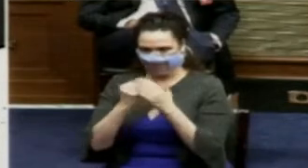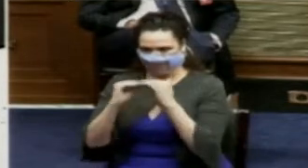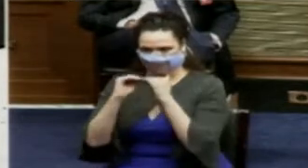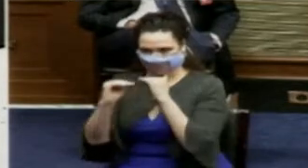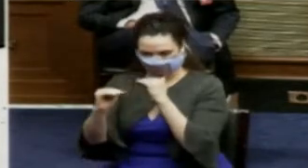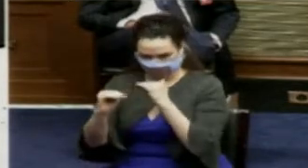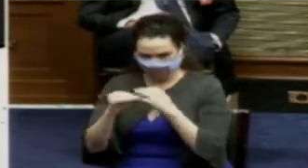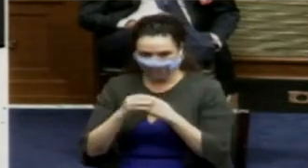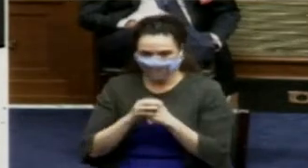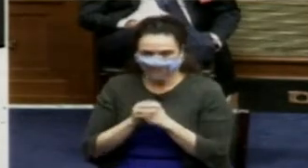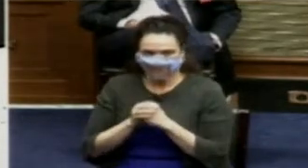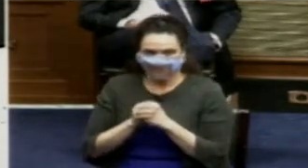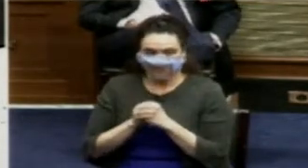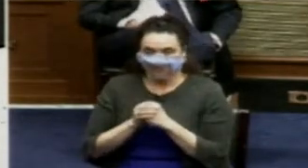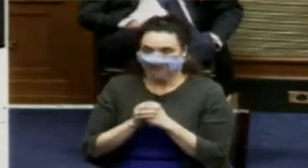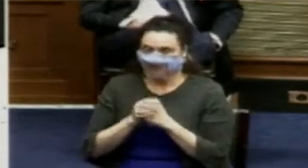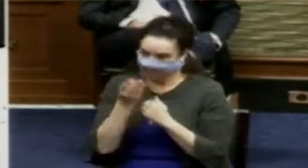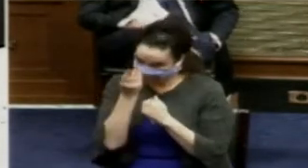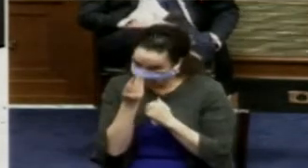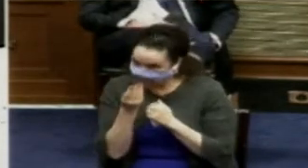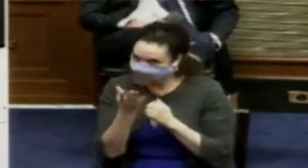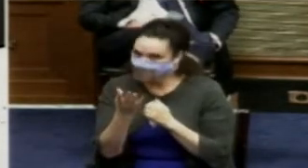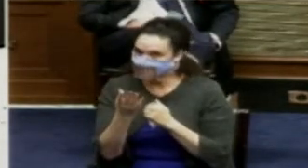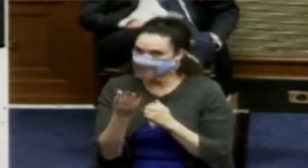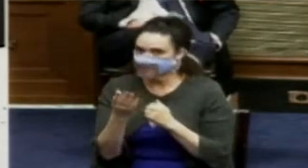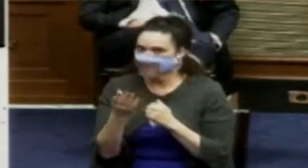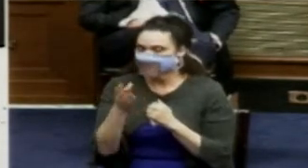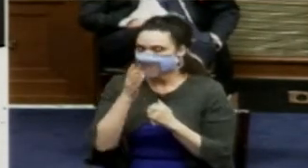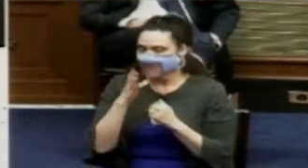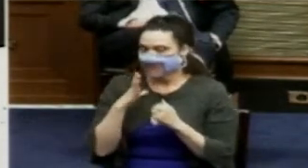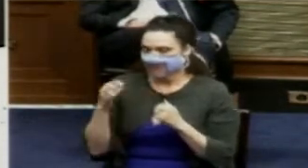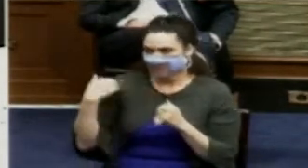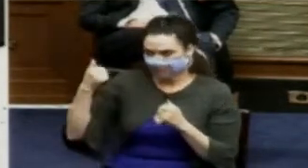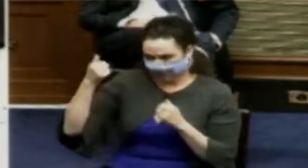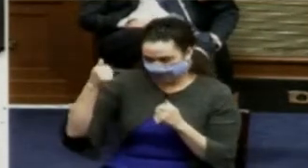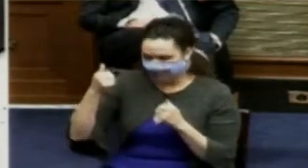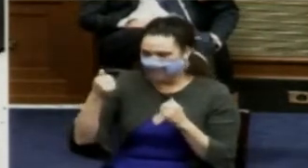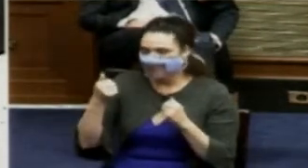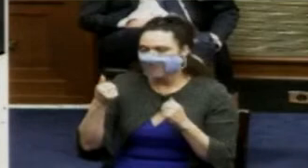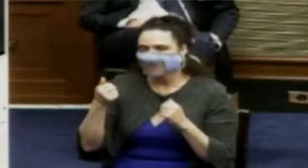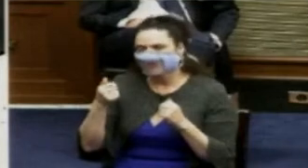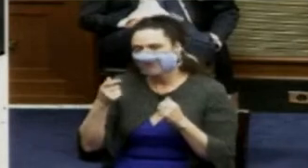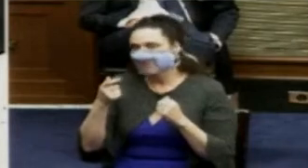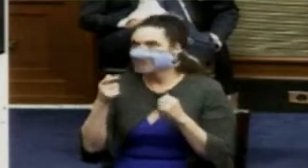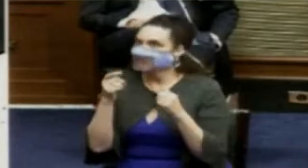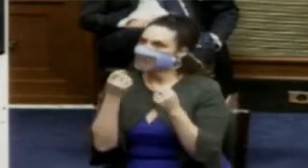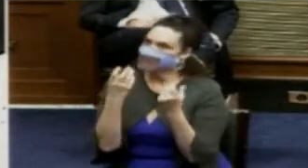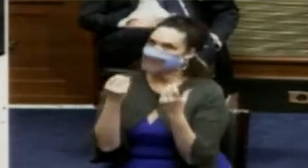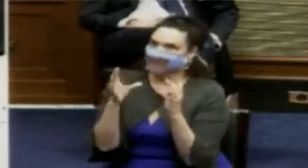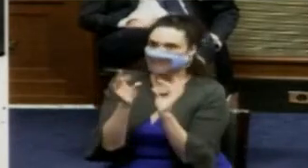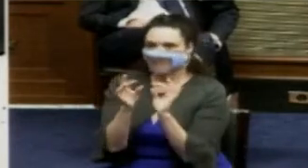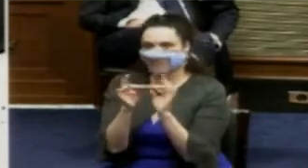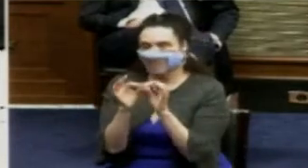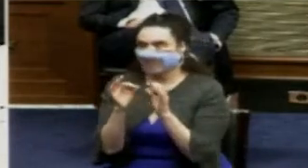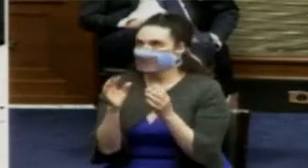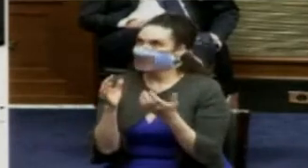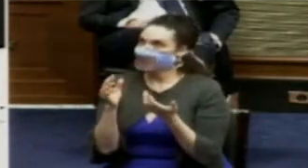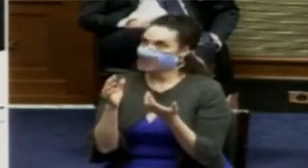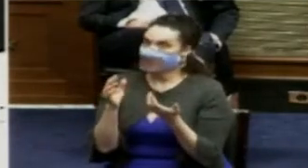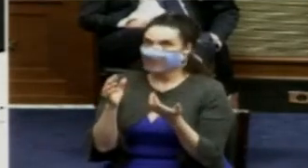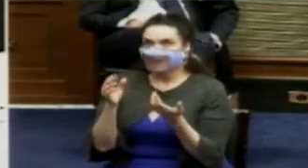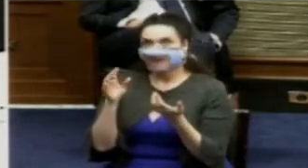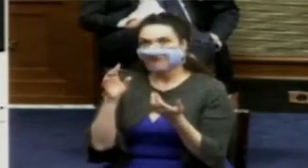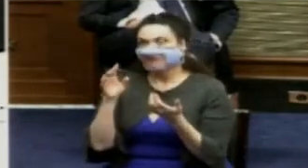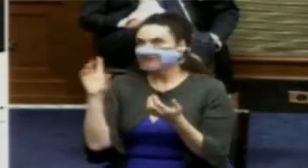I also just want to say, Madam Chair, there have been a number of statements about this power grab